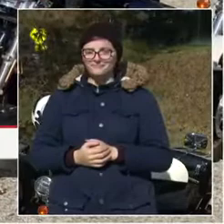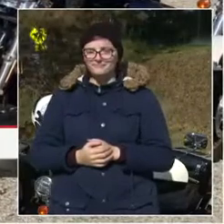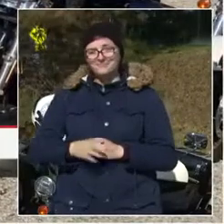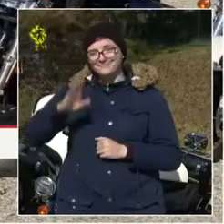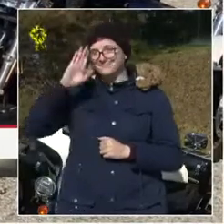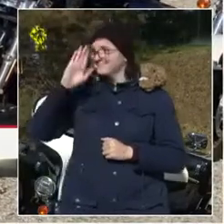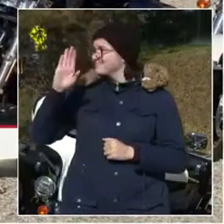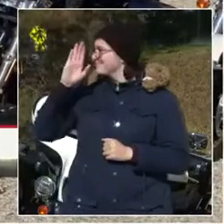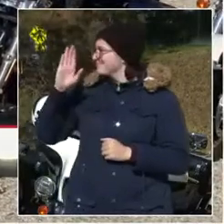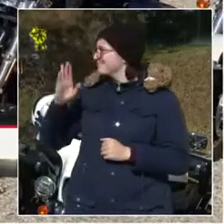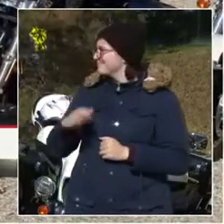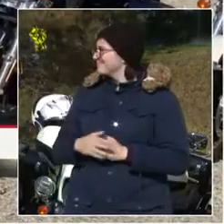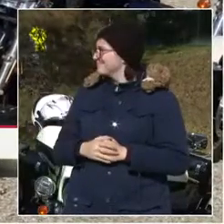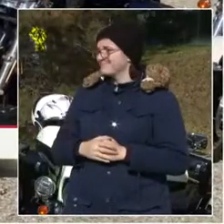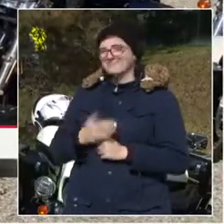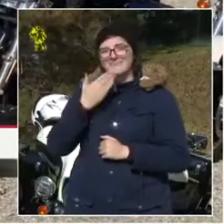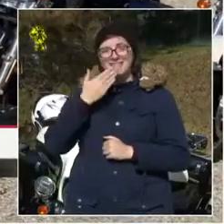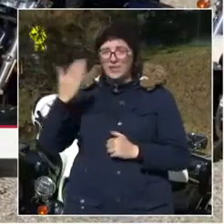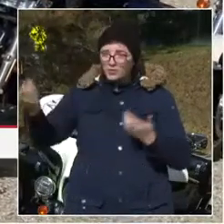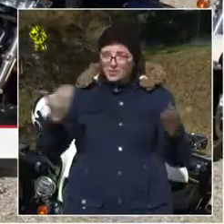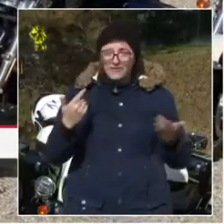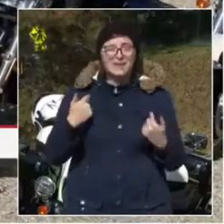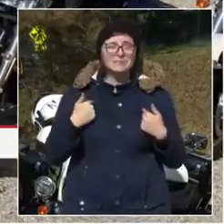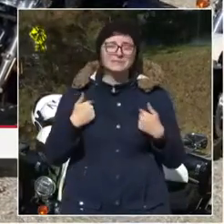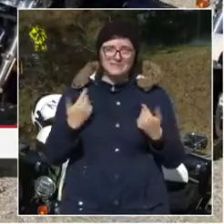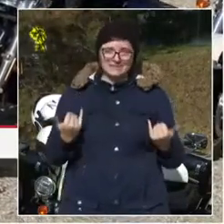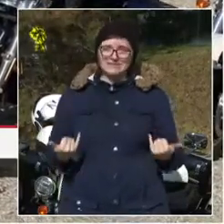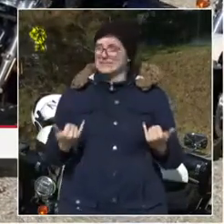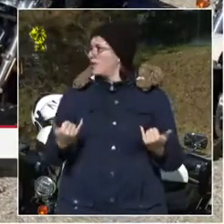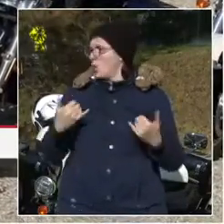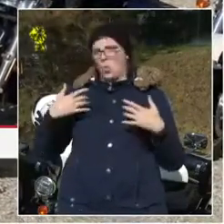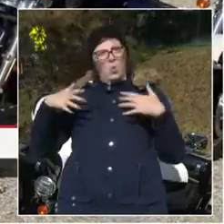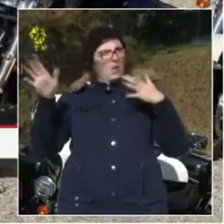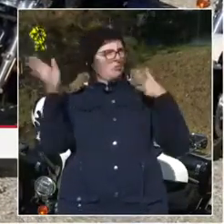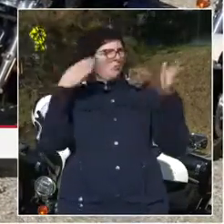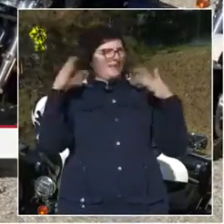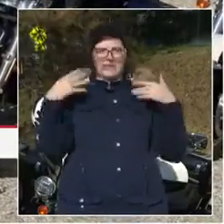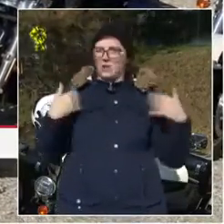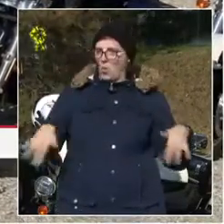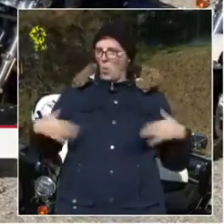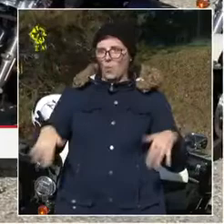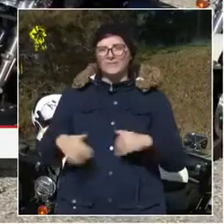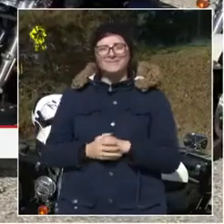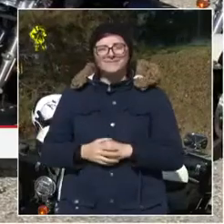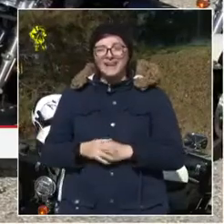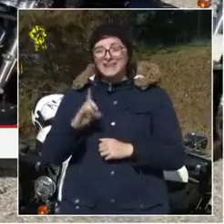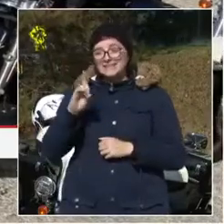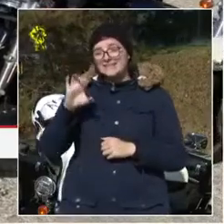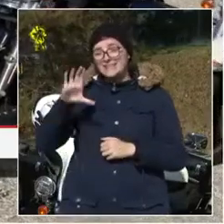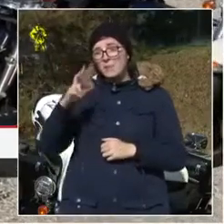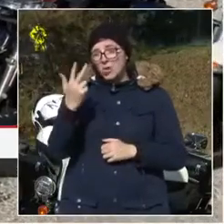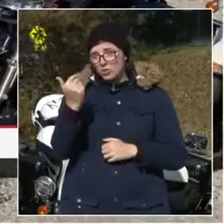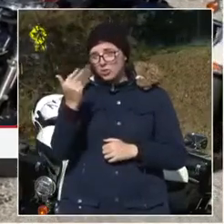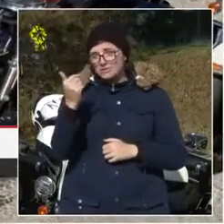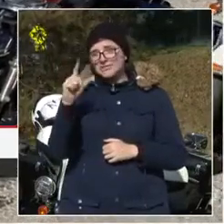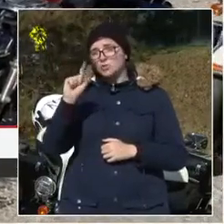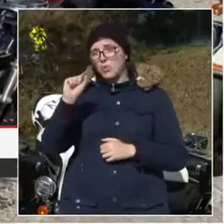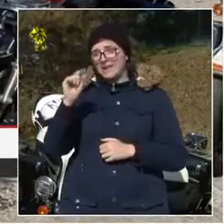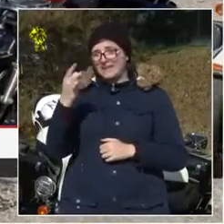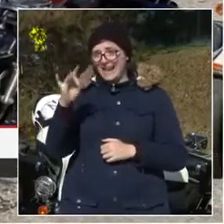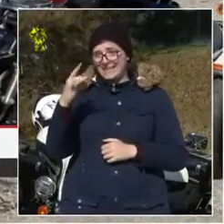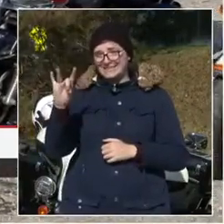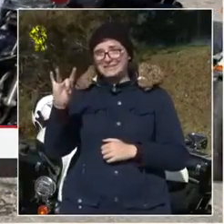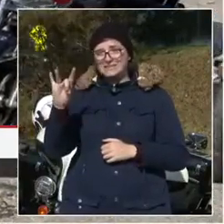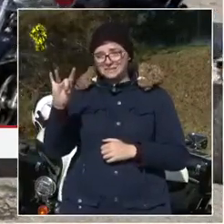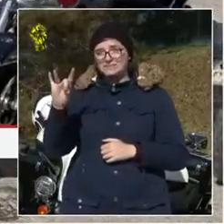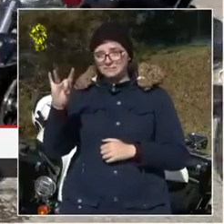Hi, thank you for inviting me today. Oh boy, it's windy. On December 13, 2018, I was taking